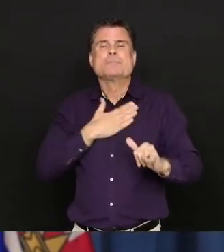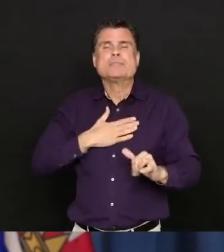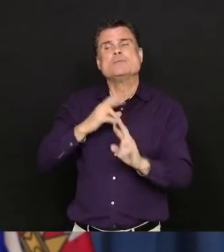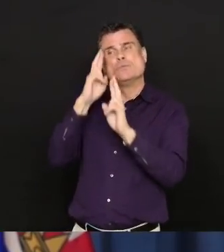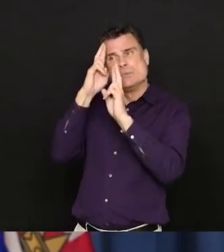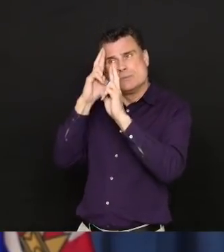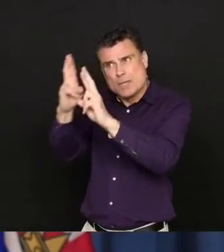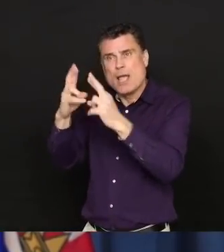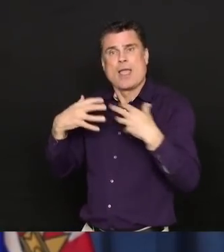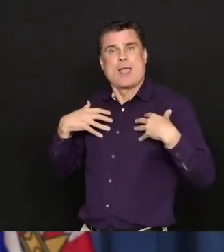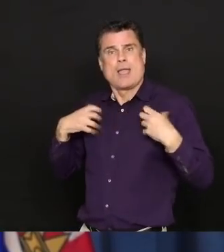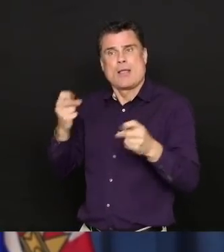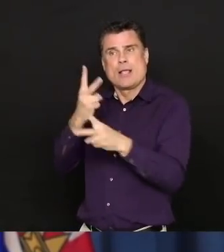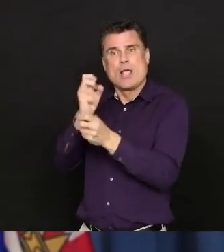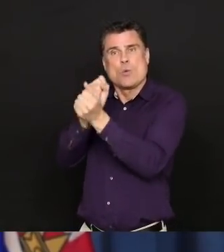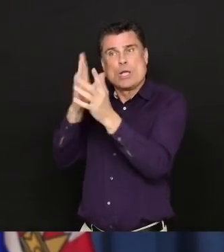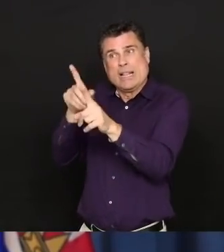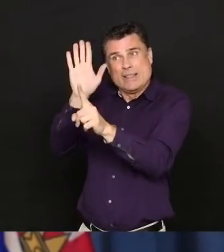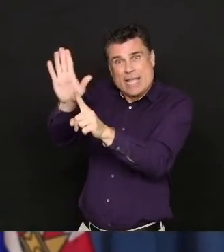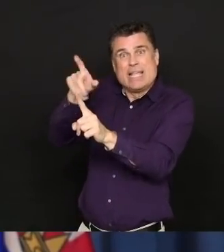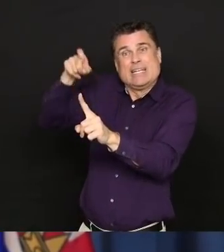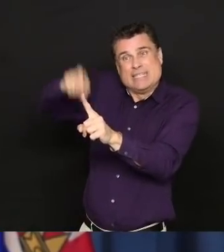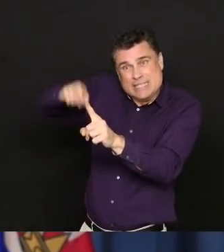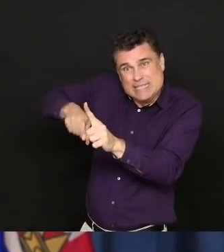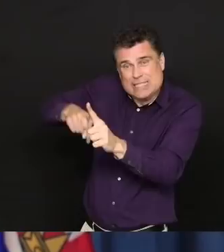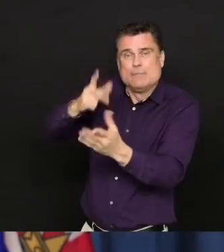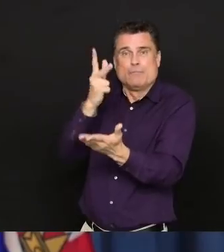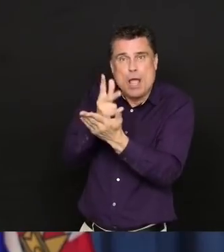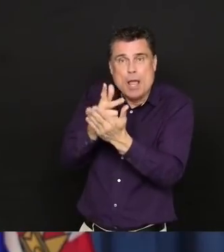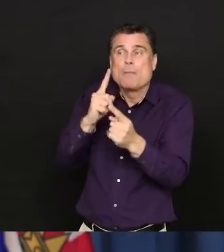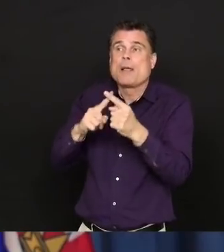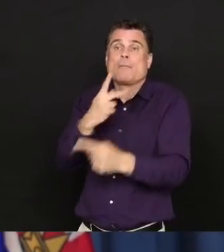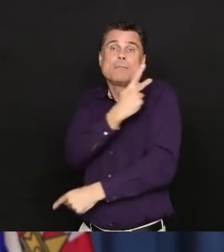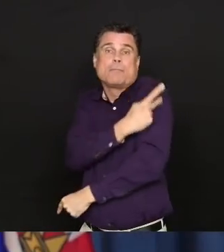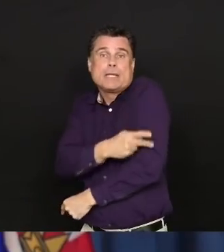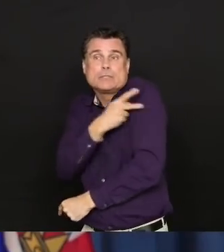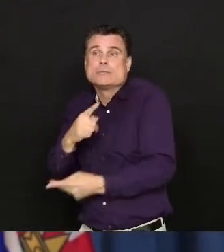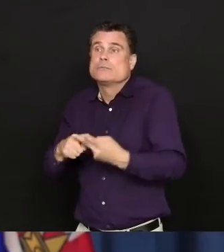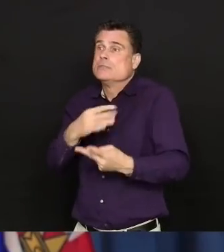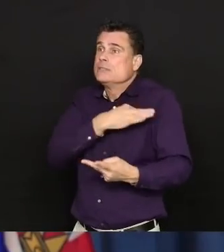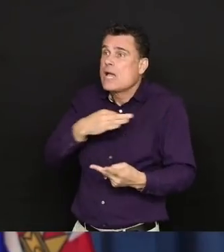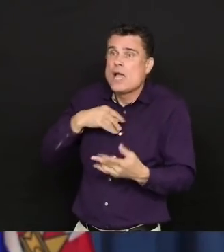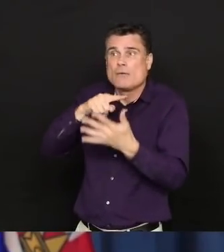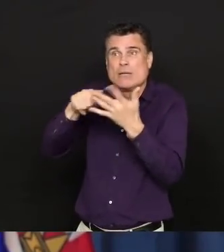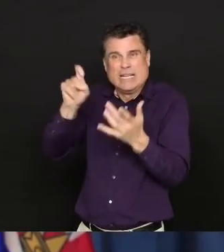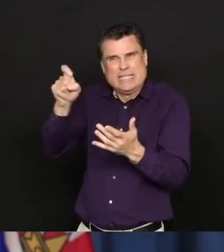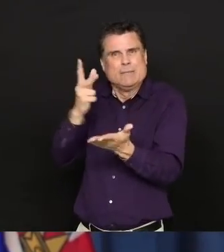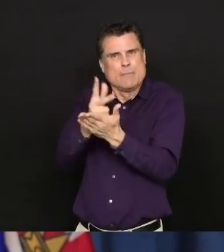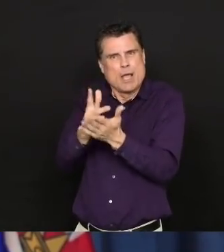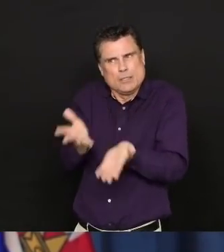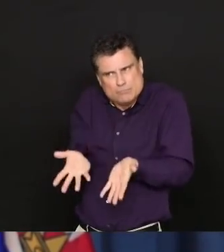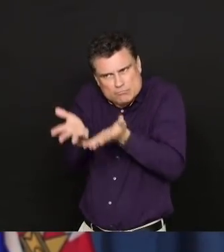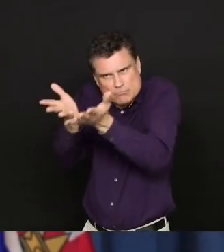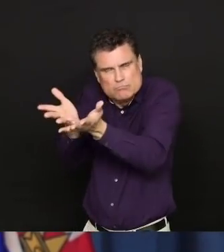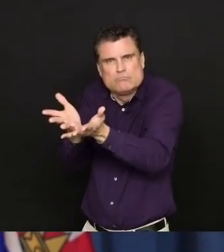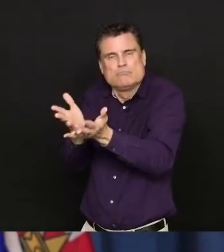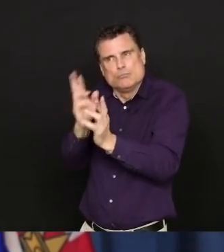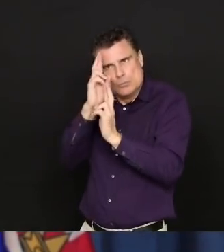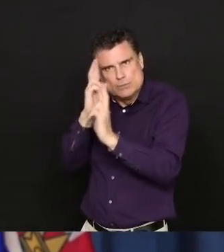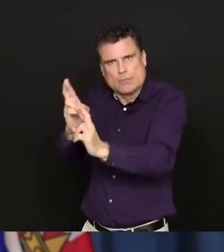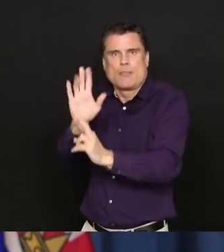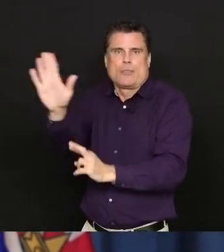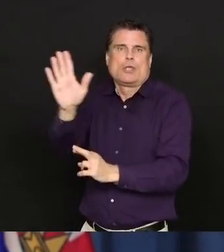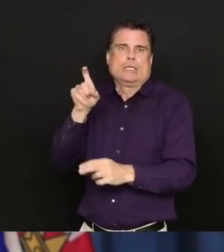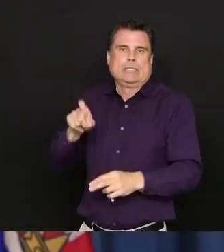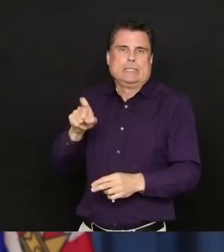that the obviously the reason why we've ensured that there's space available is to prepare for a much more serious situation later.